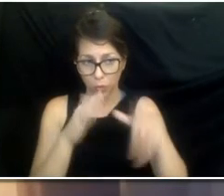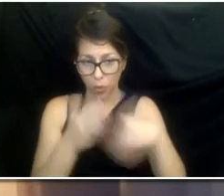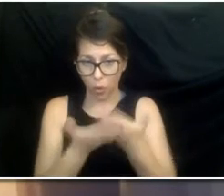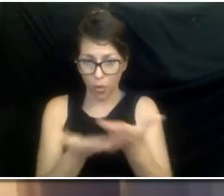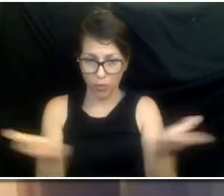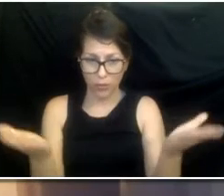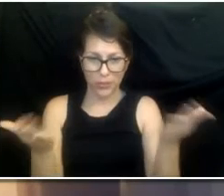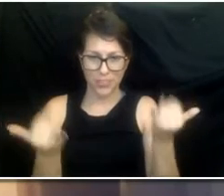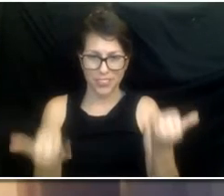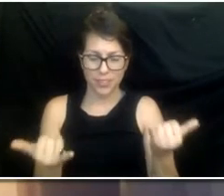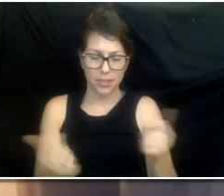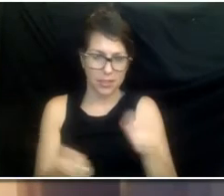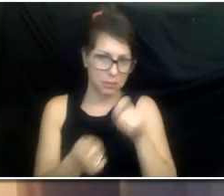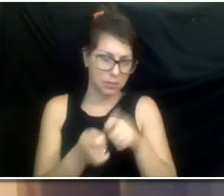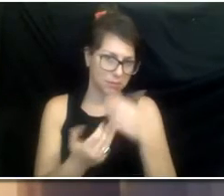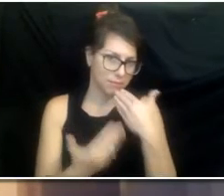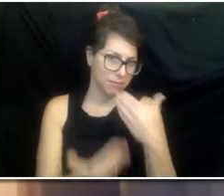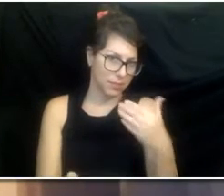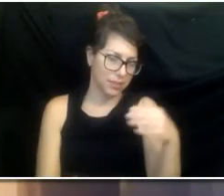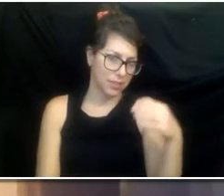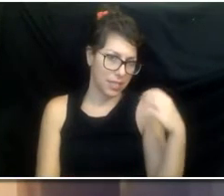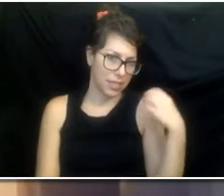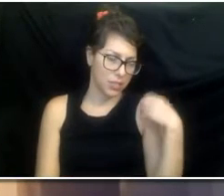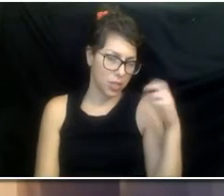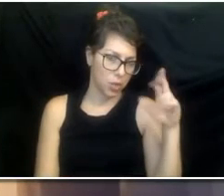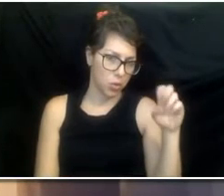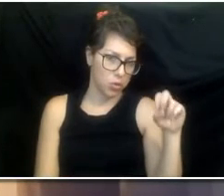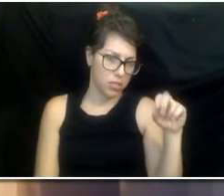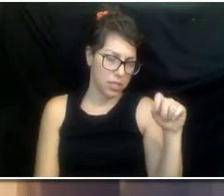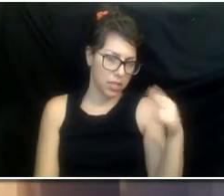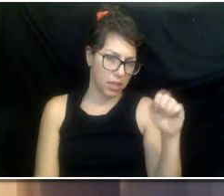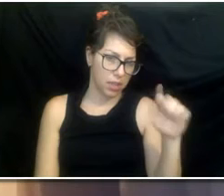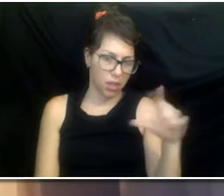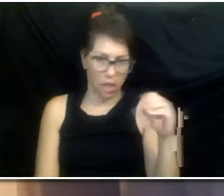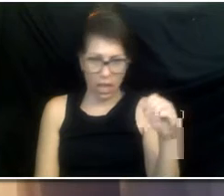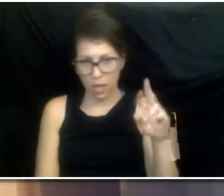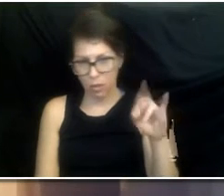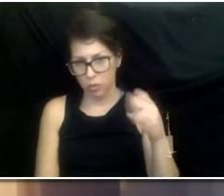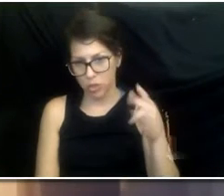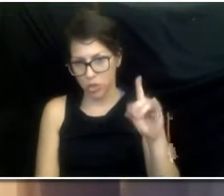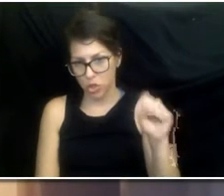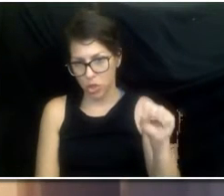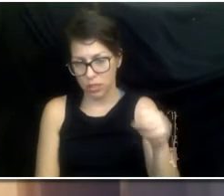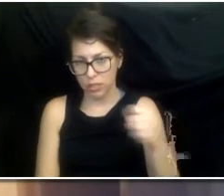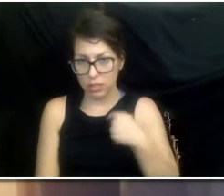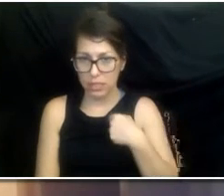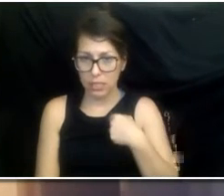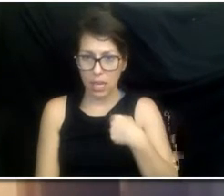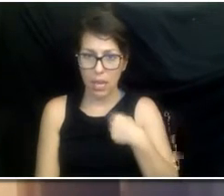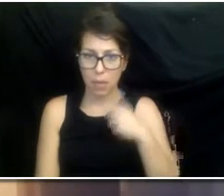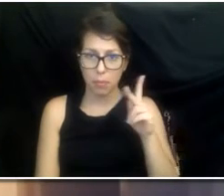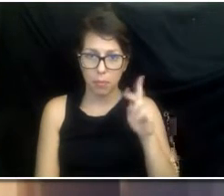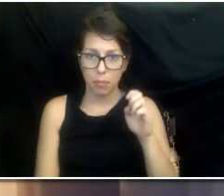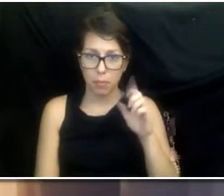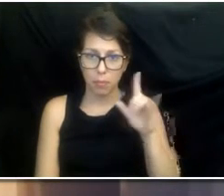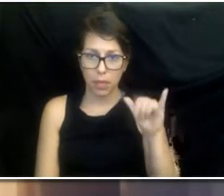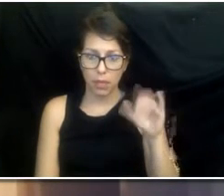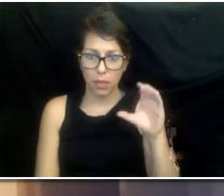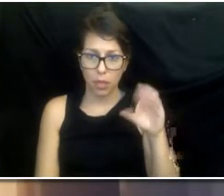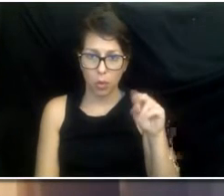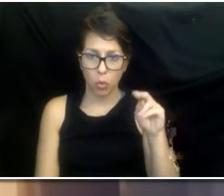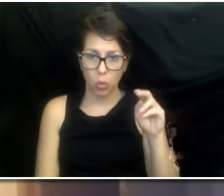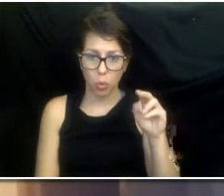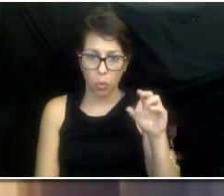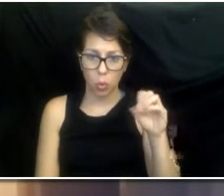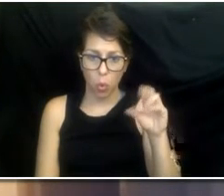centered trauma informed response to a quarter of a million New Yorkers each year who've experienced violence and abuse I'd like to offer a general